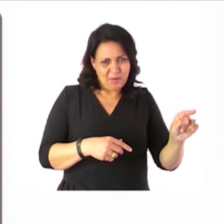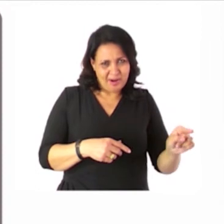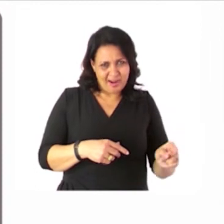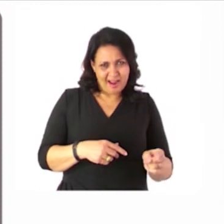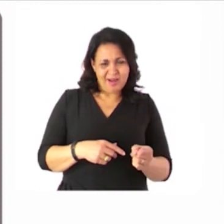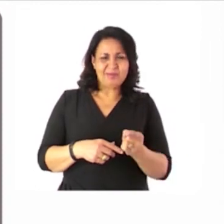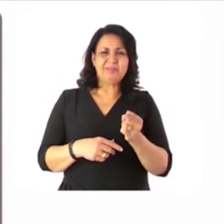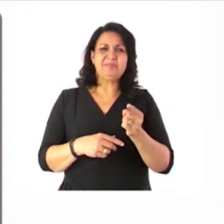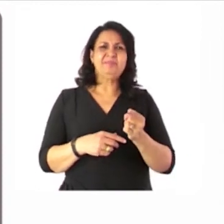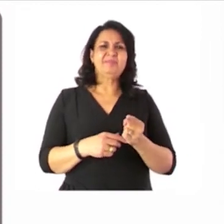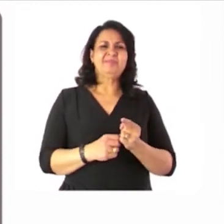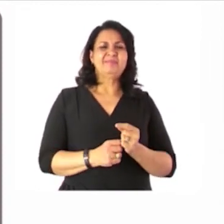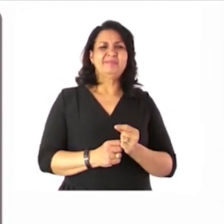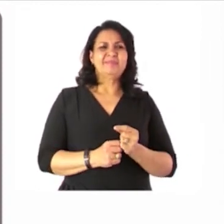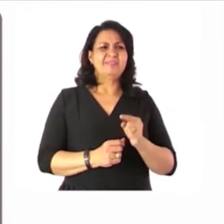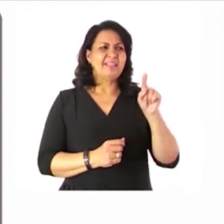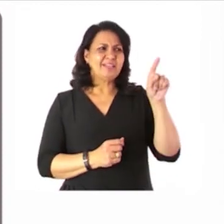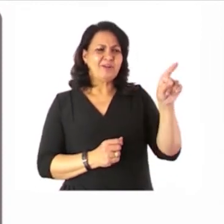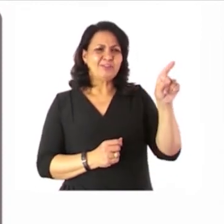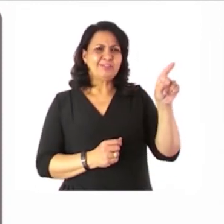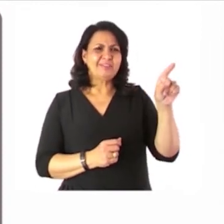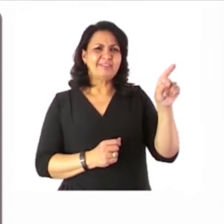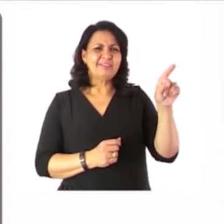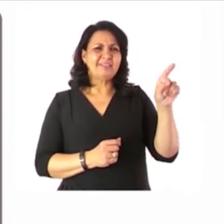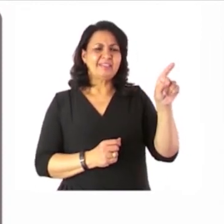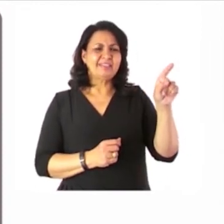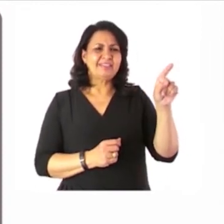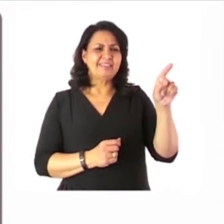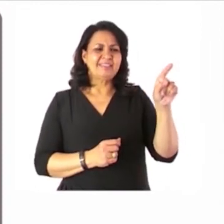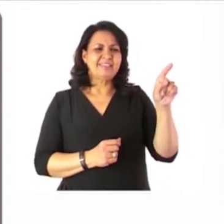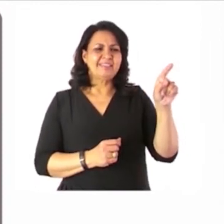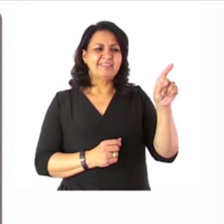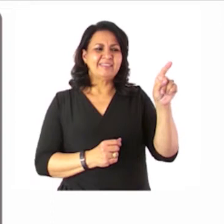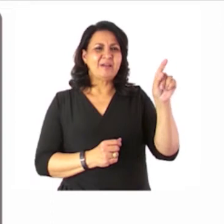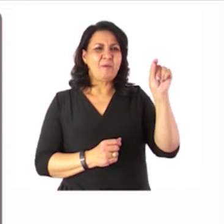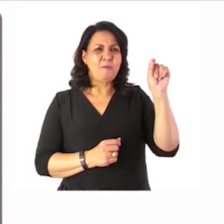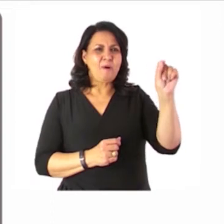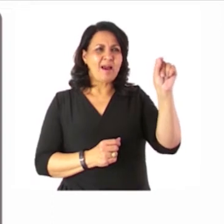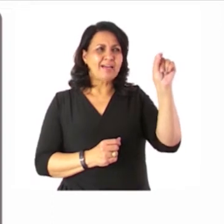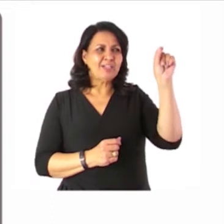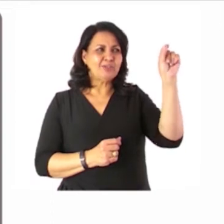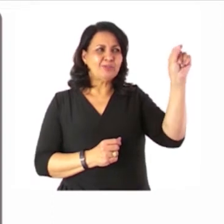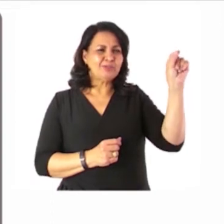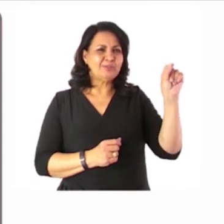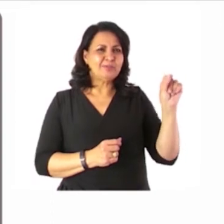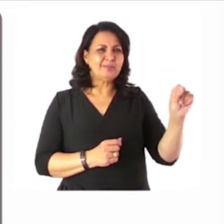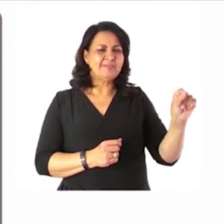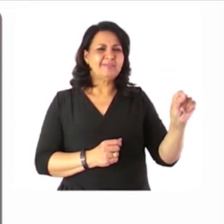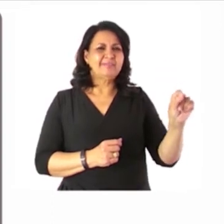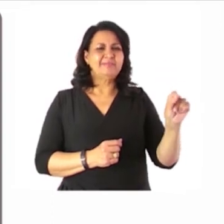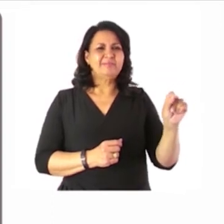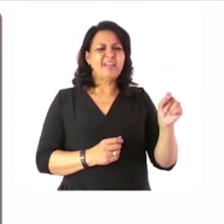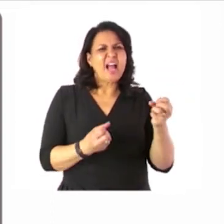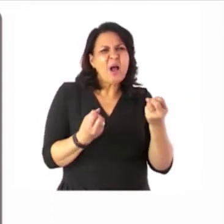And look at that, so beautiful. We have got dots there. How many dots do we have? How many dots